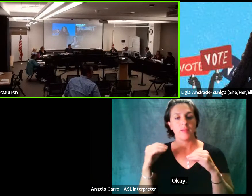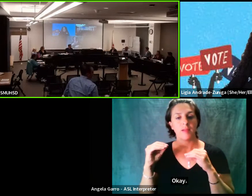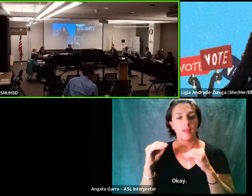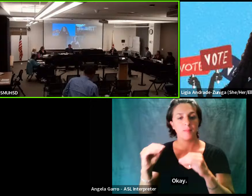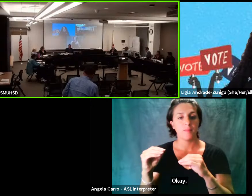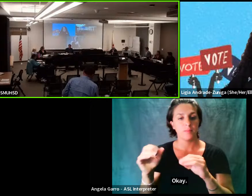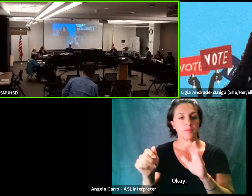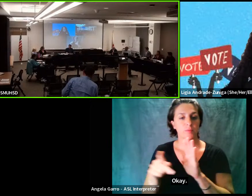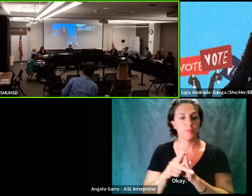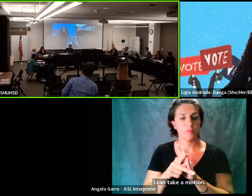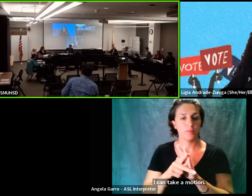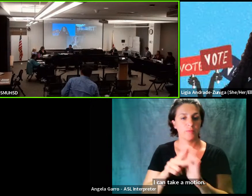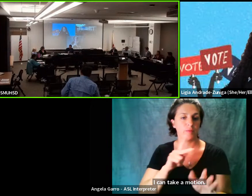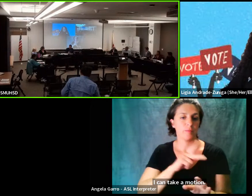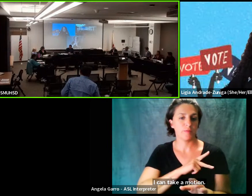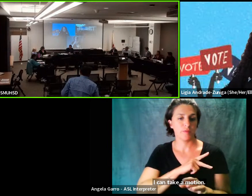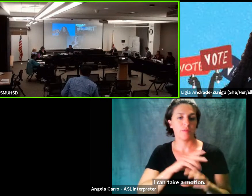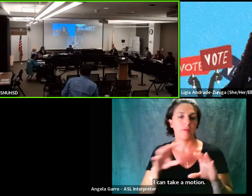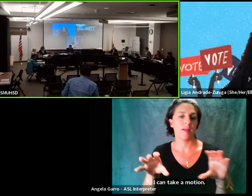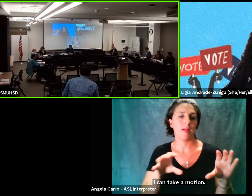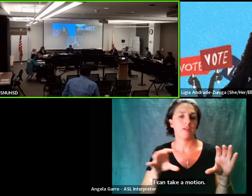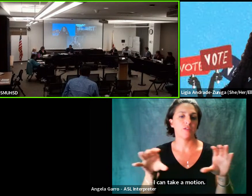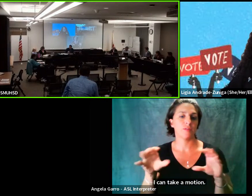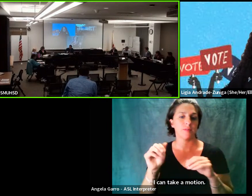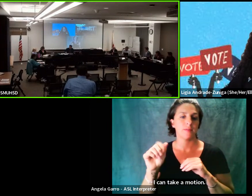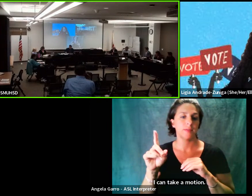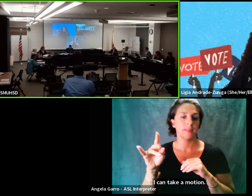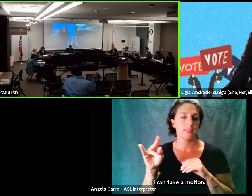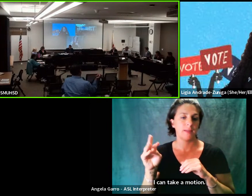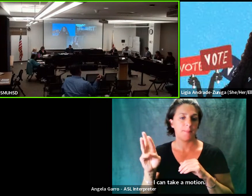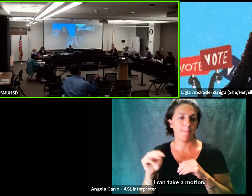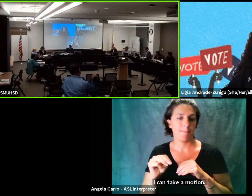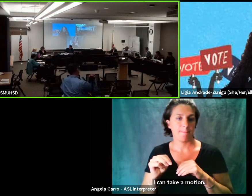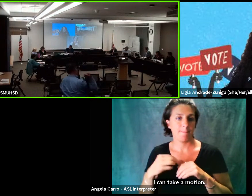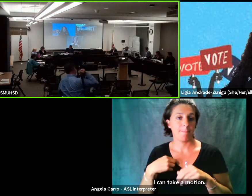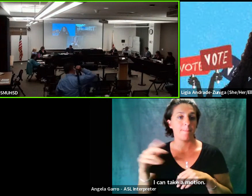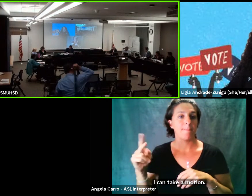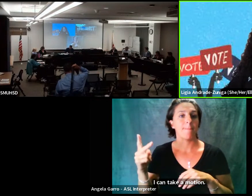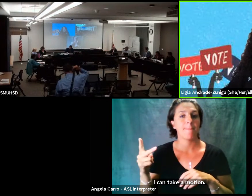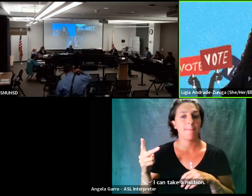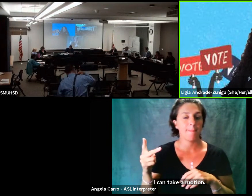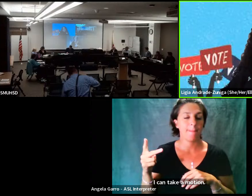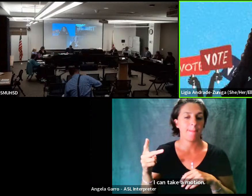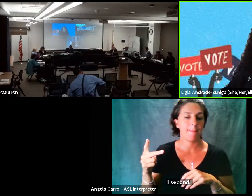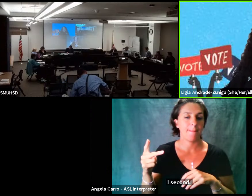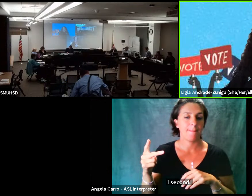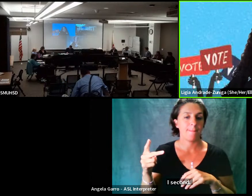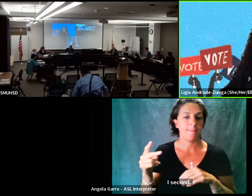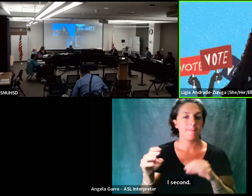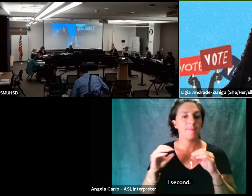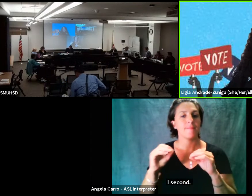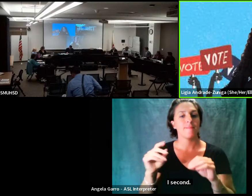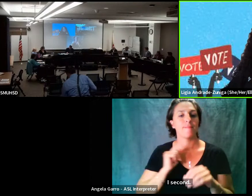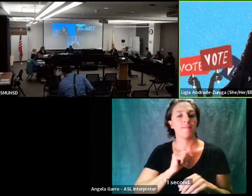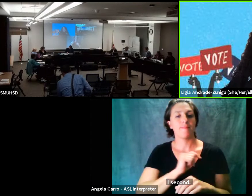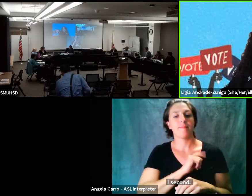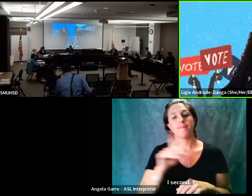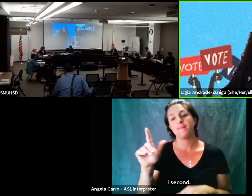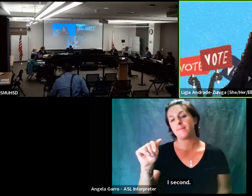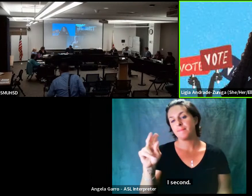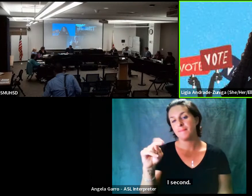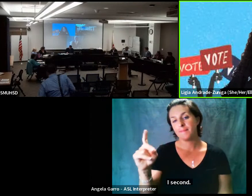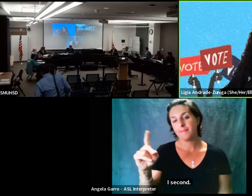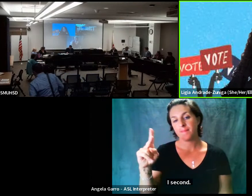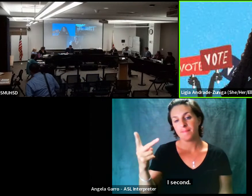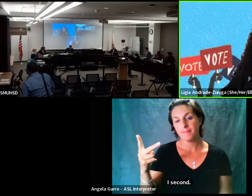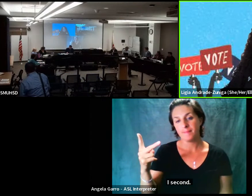approve the personnel actions addendum. I second. Okay, motion by Trustee Land, second